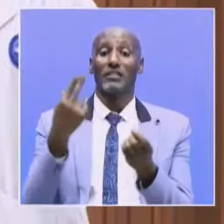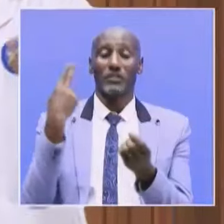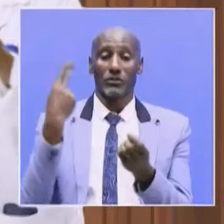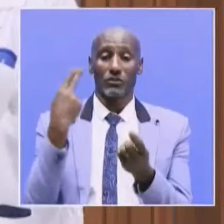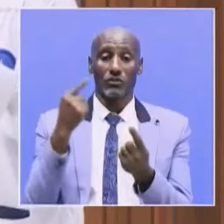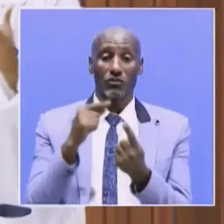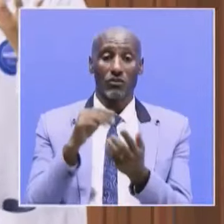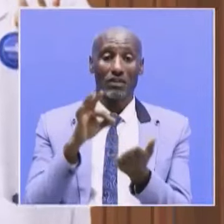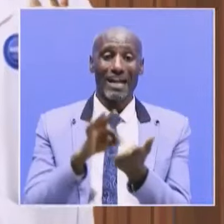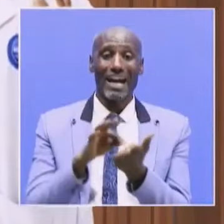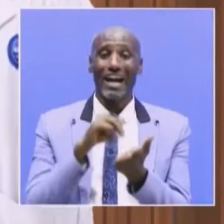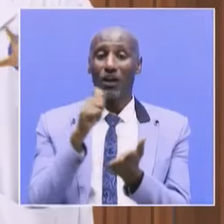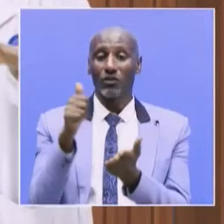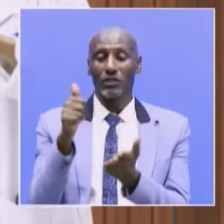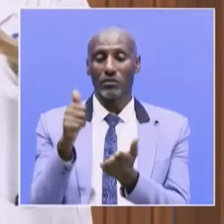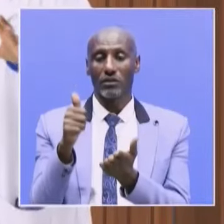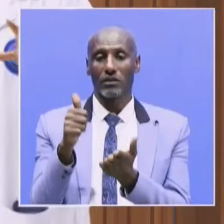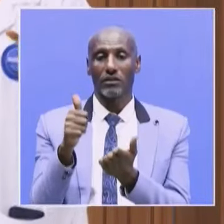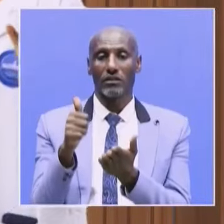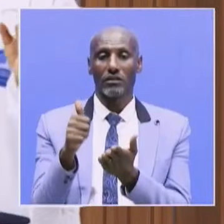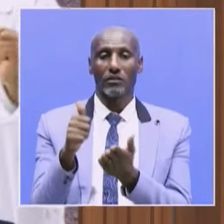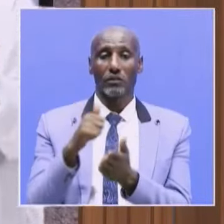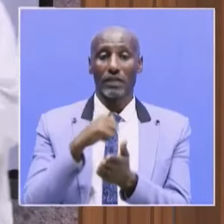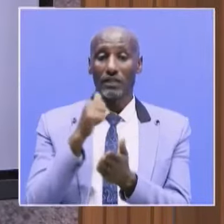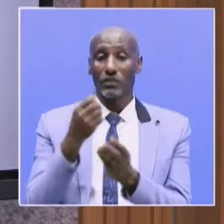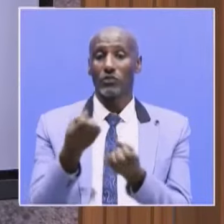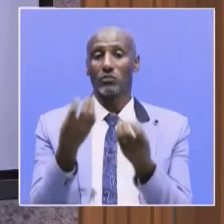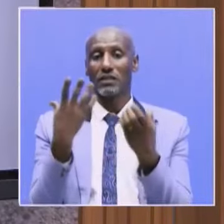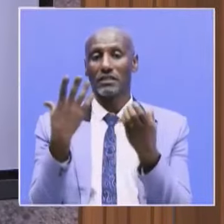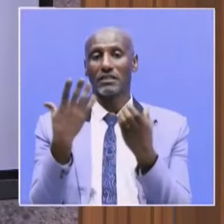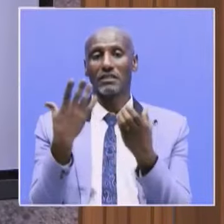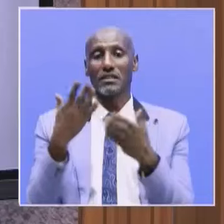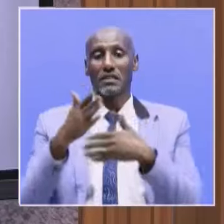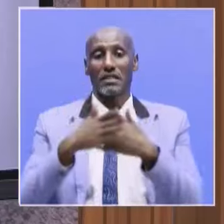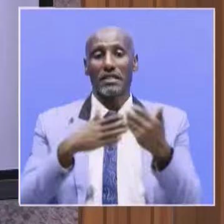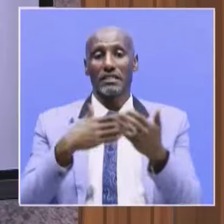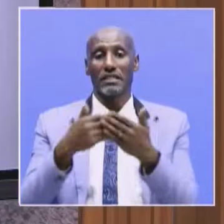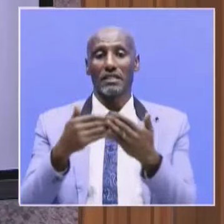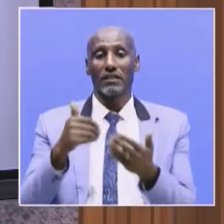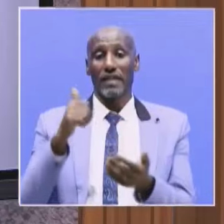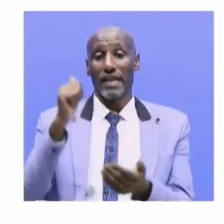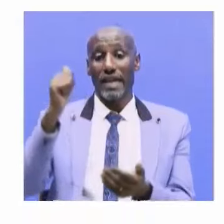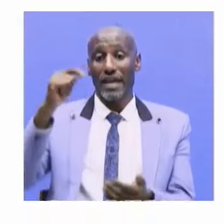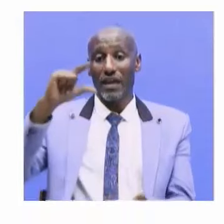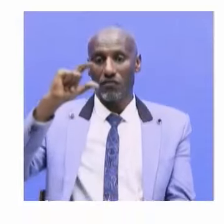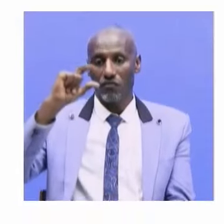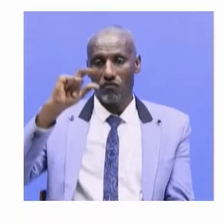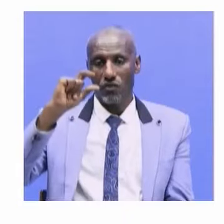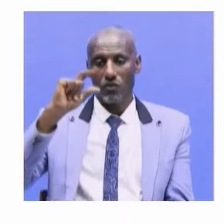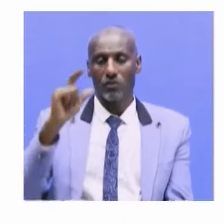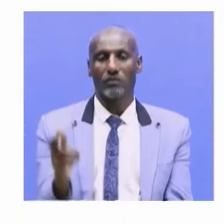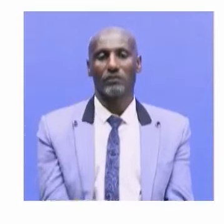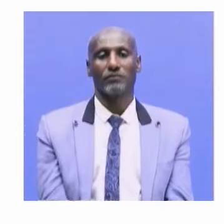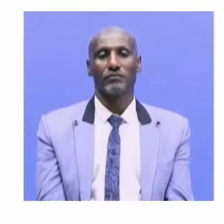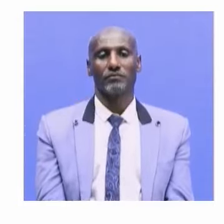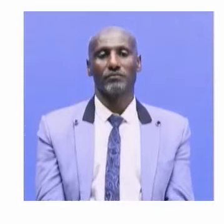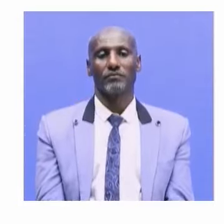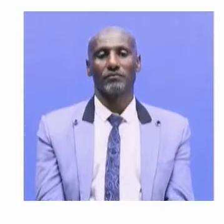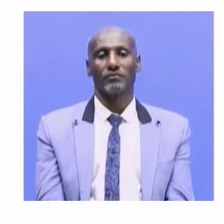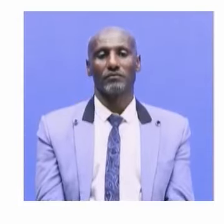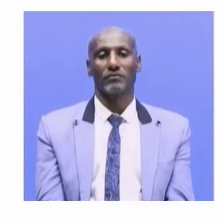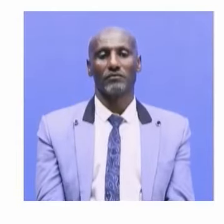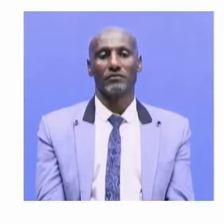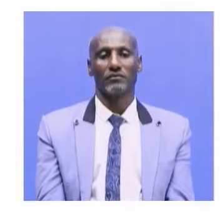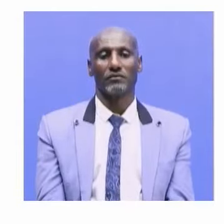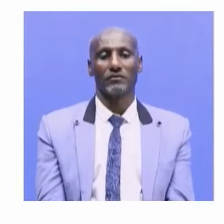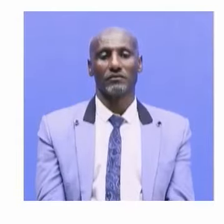noun. So banana is countable noun, we can't use it. So easily we can use a few. A few is a small amount,